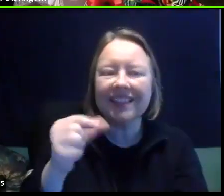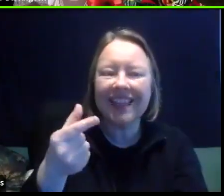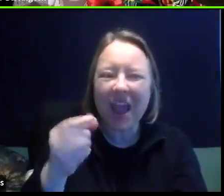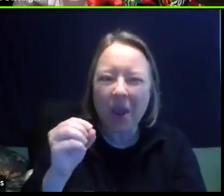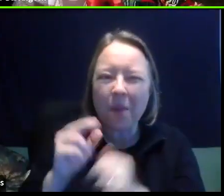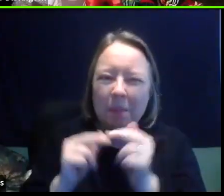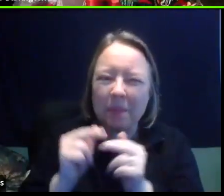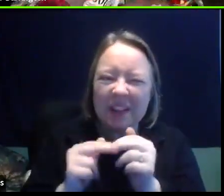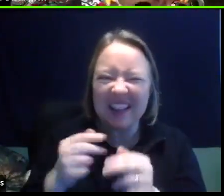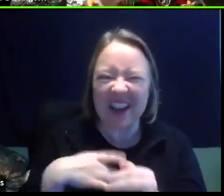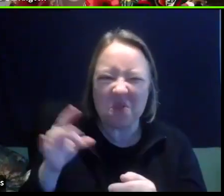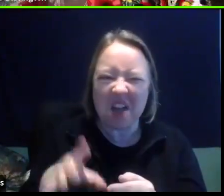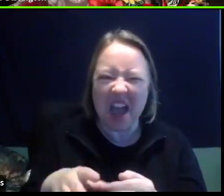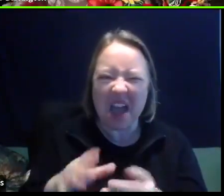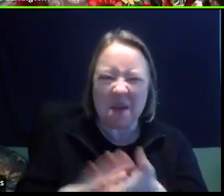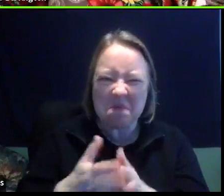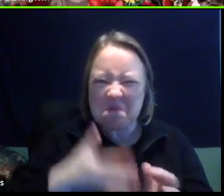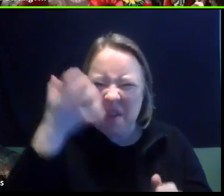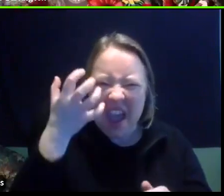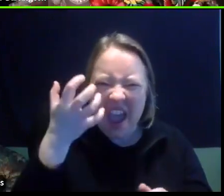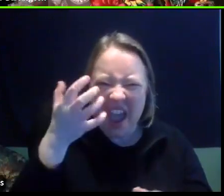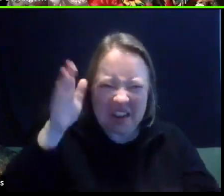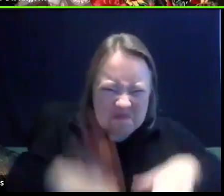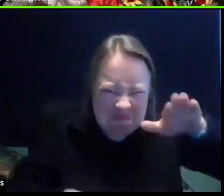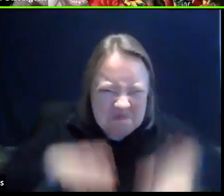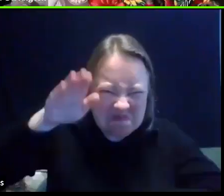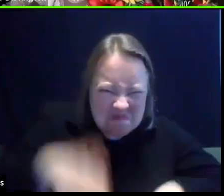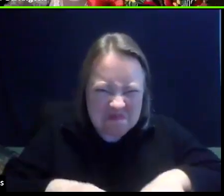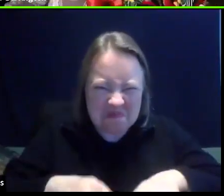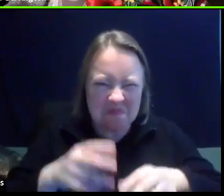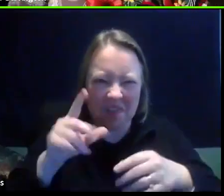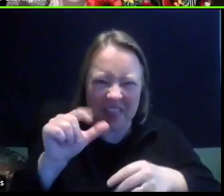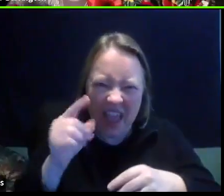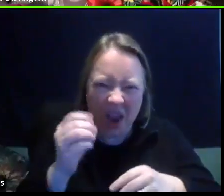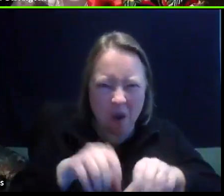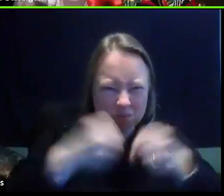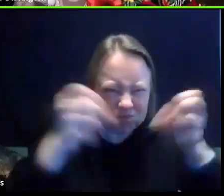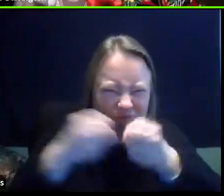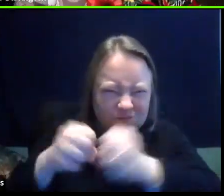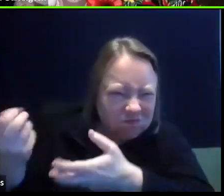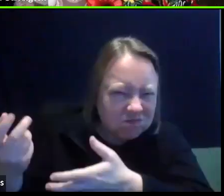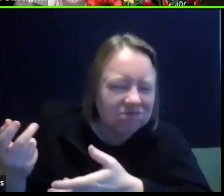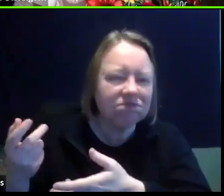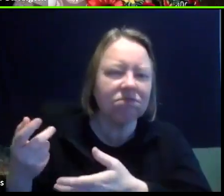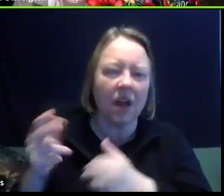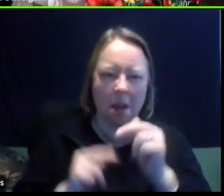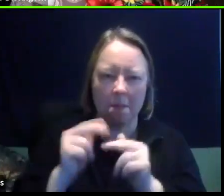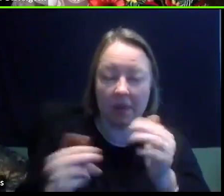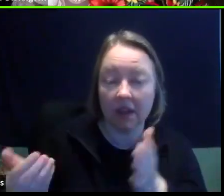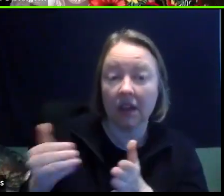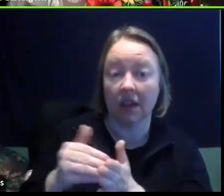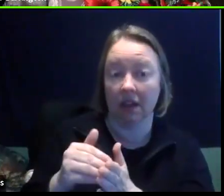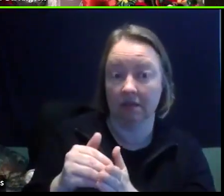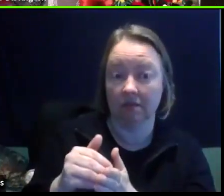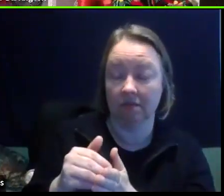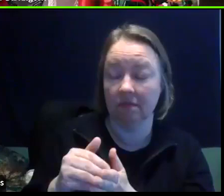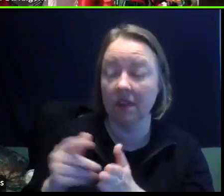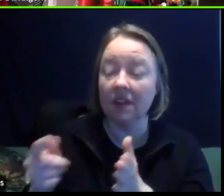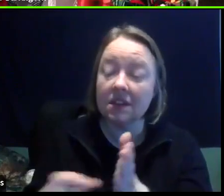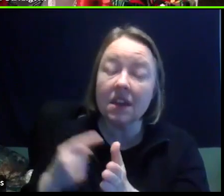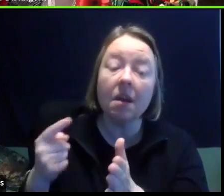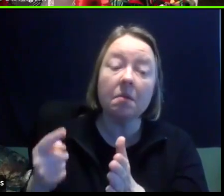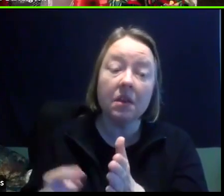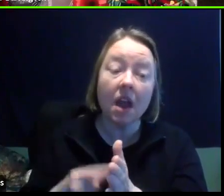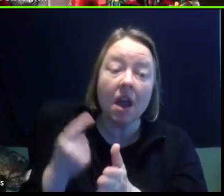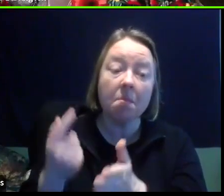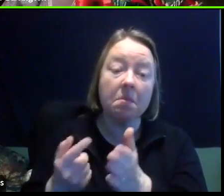way something goes, they get mad, they stomp on it, and they rip them all apart, and then they begin to rebuild again. And sometimes they may